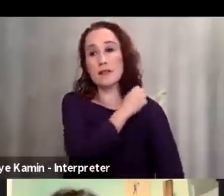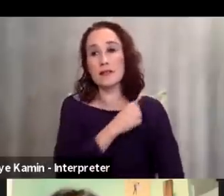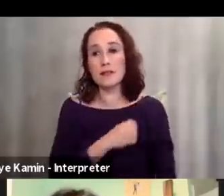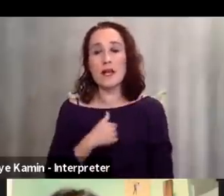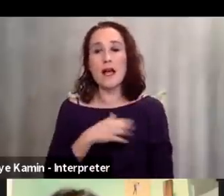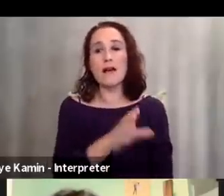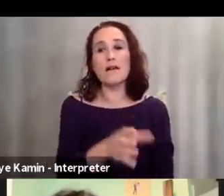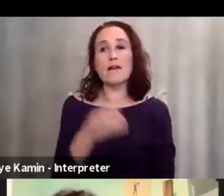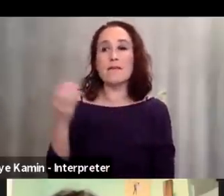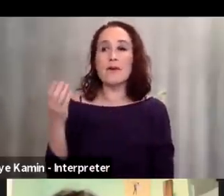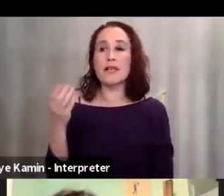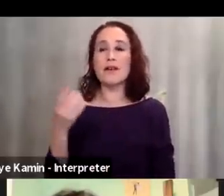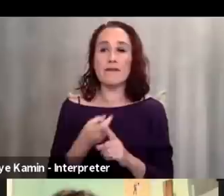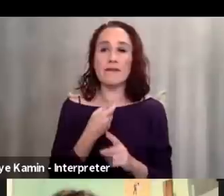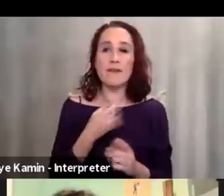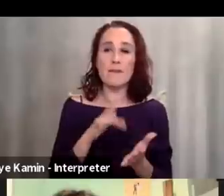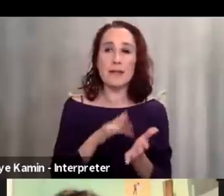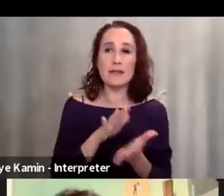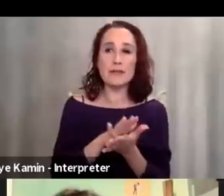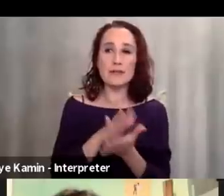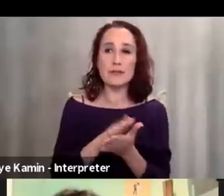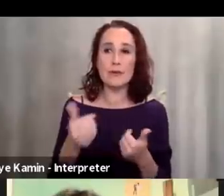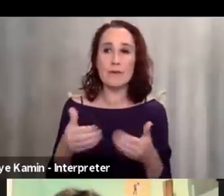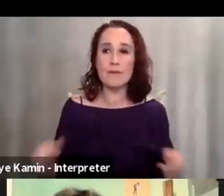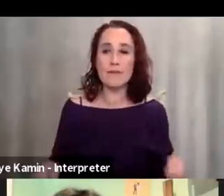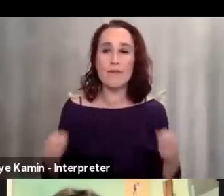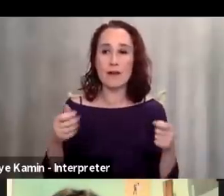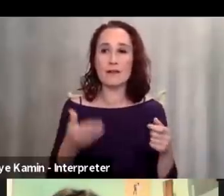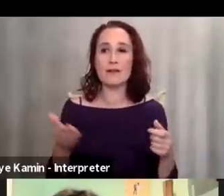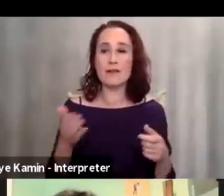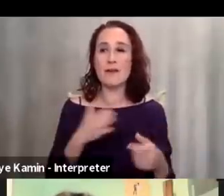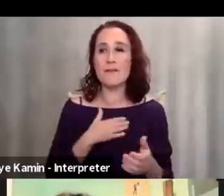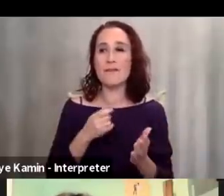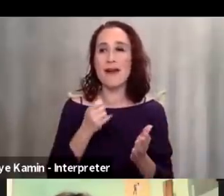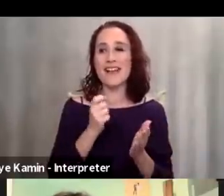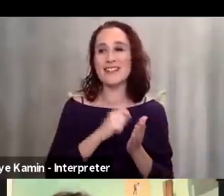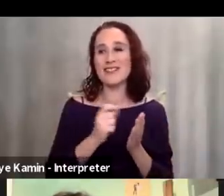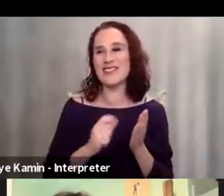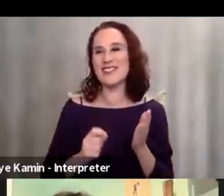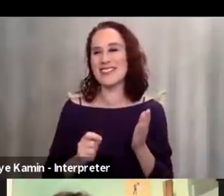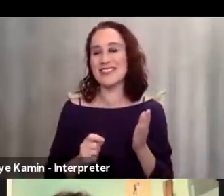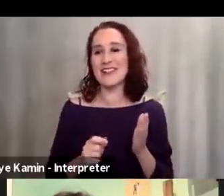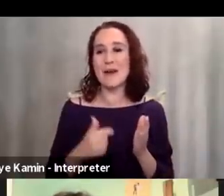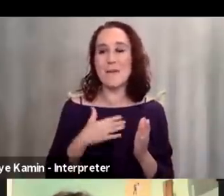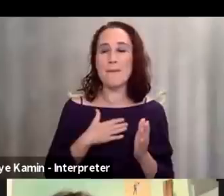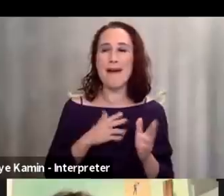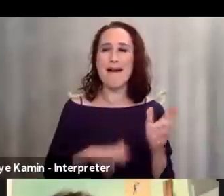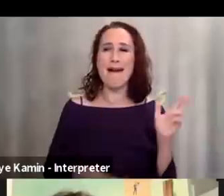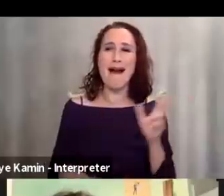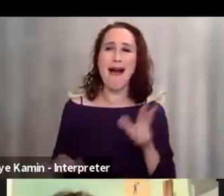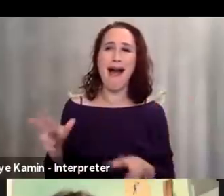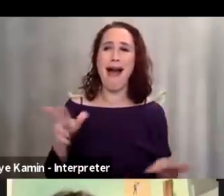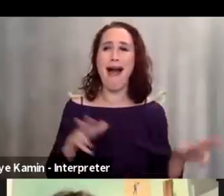out from my middle school box of stuff, some of my journal entries, my super awkward